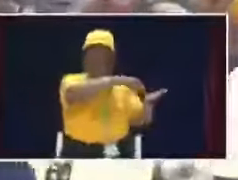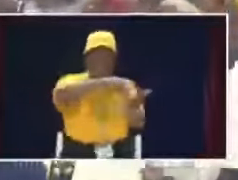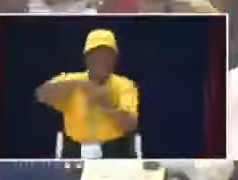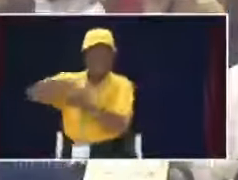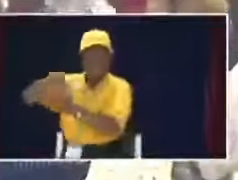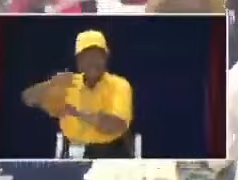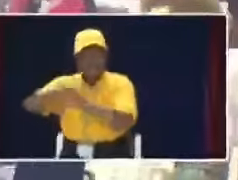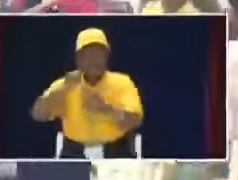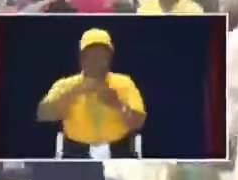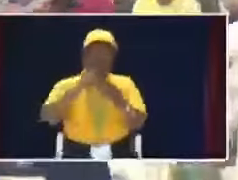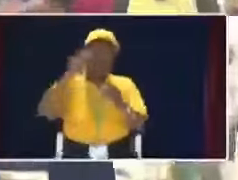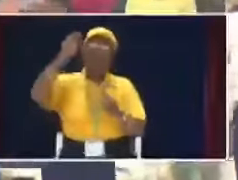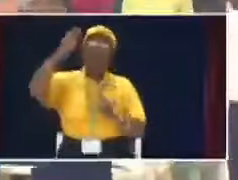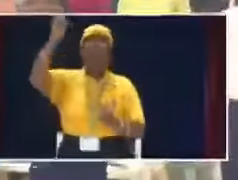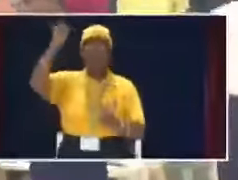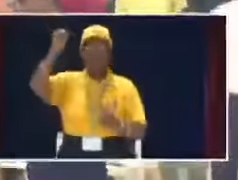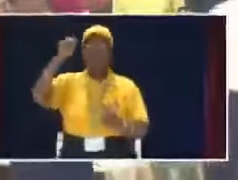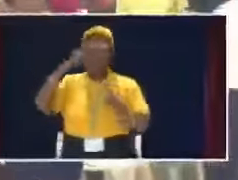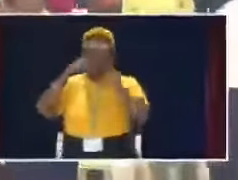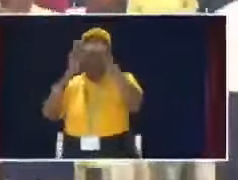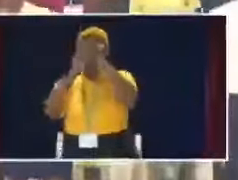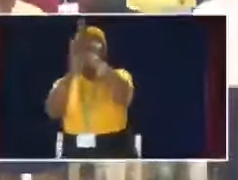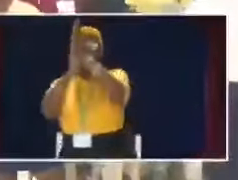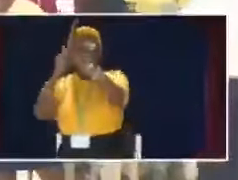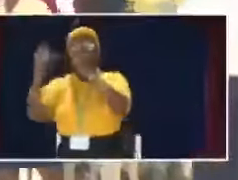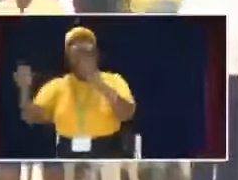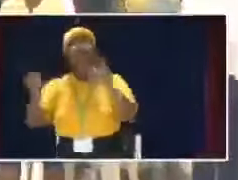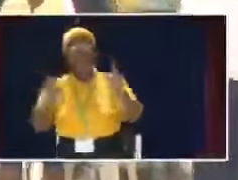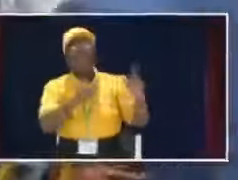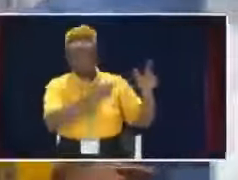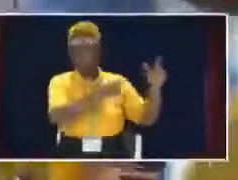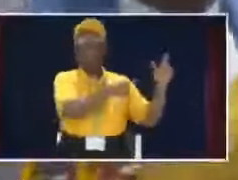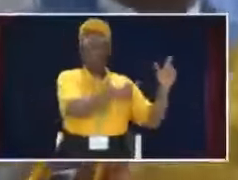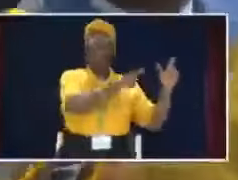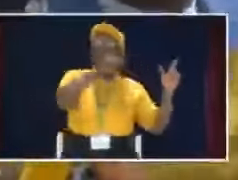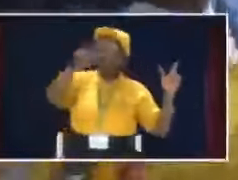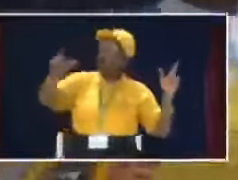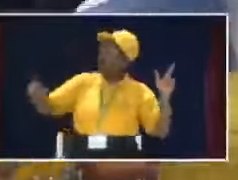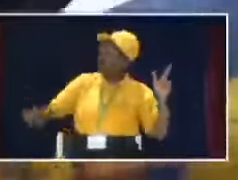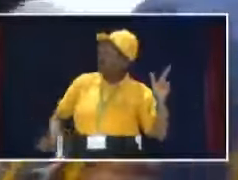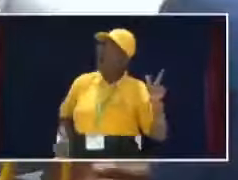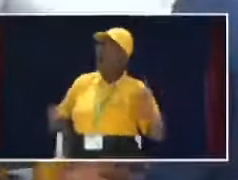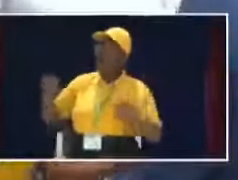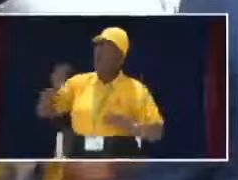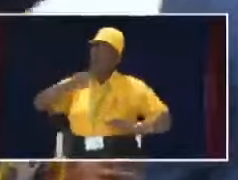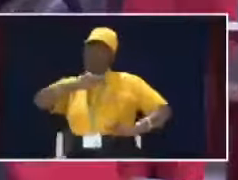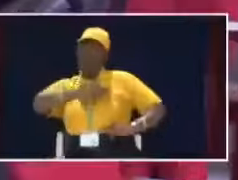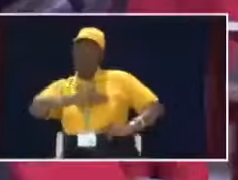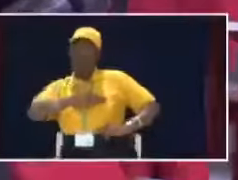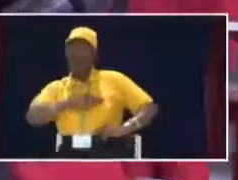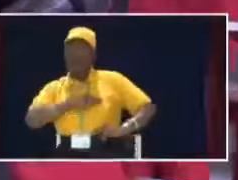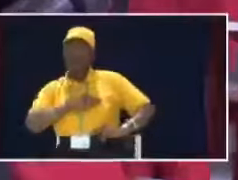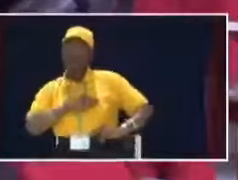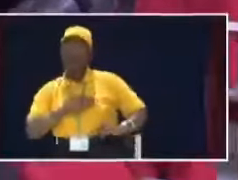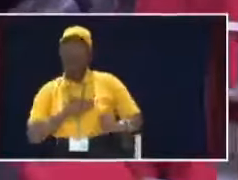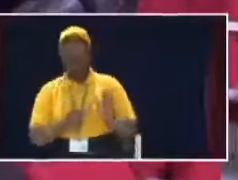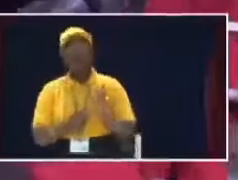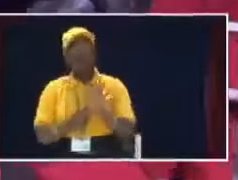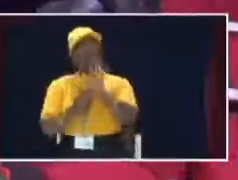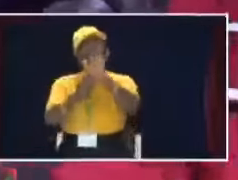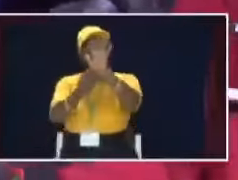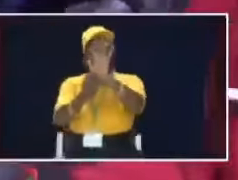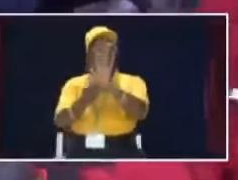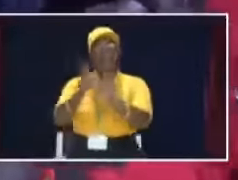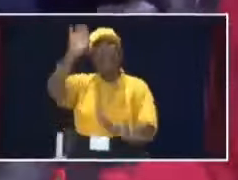Lords. Praise the I Am that I Am. Praise the Ancient of Days. Magnify his holy